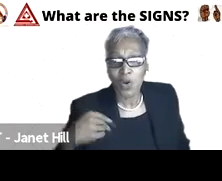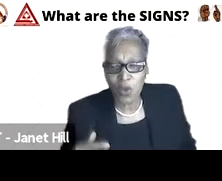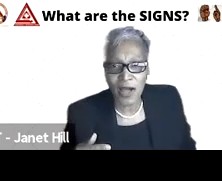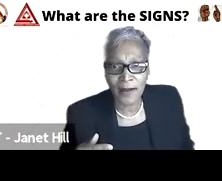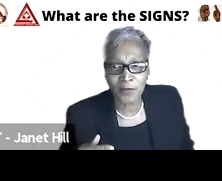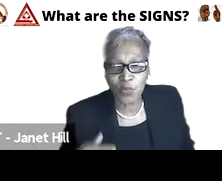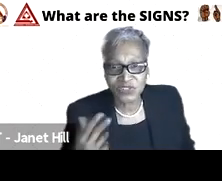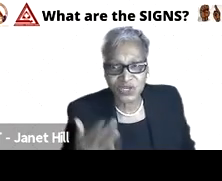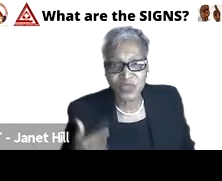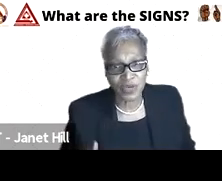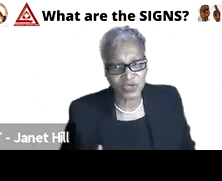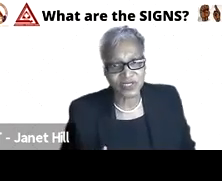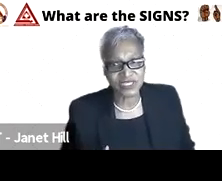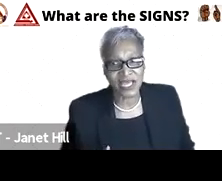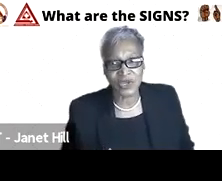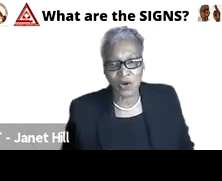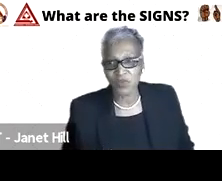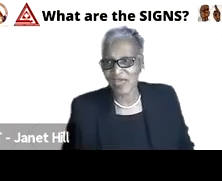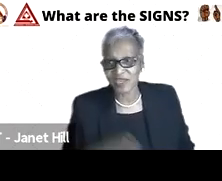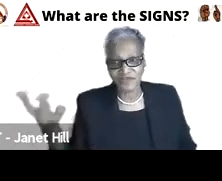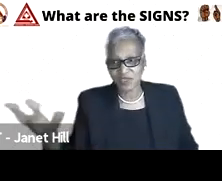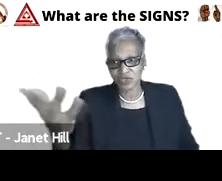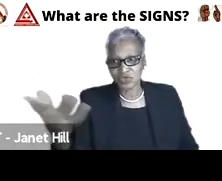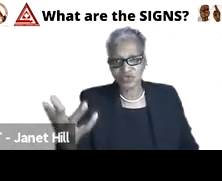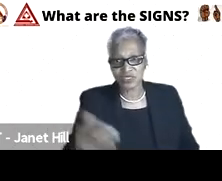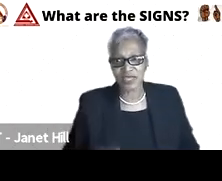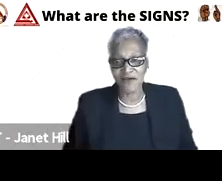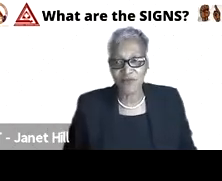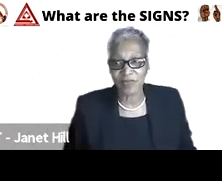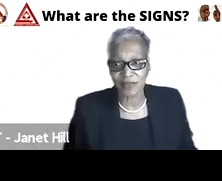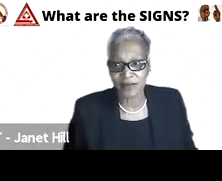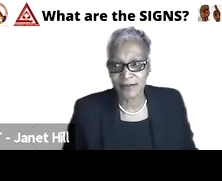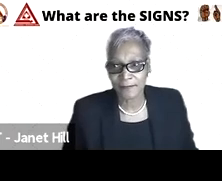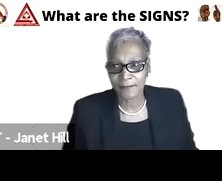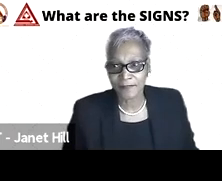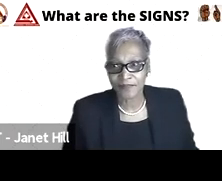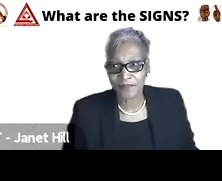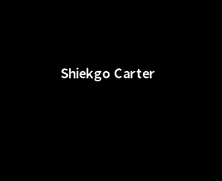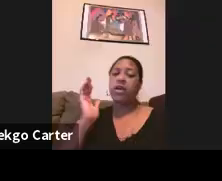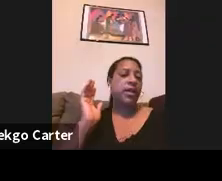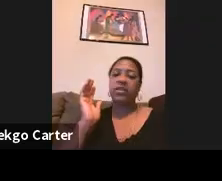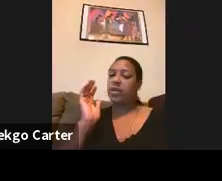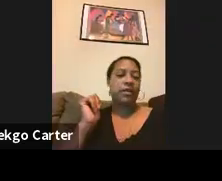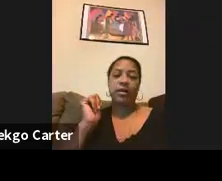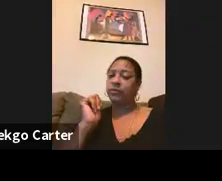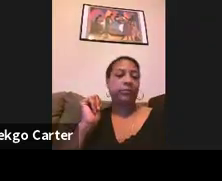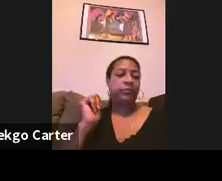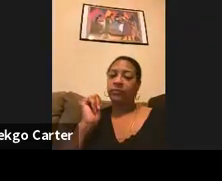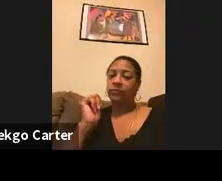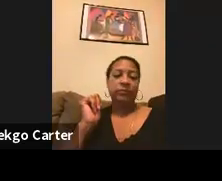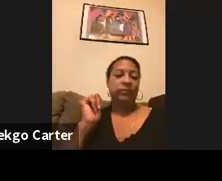No. What's another way you can sign no without even using the alphabet? Just so you can.